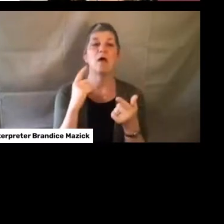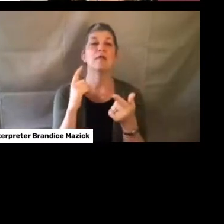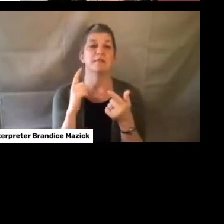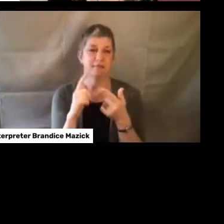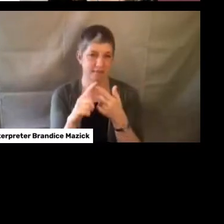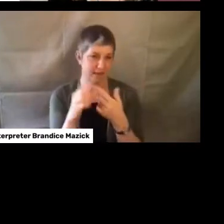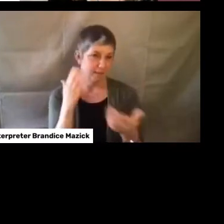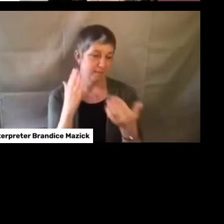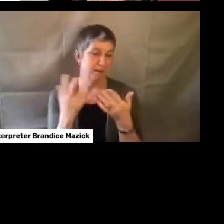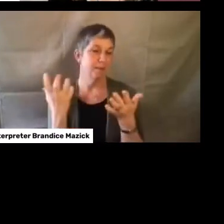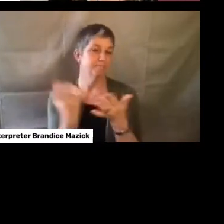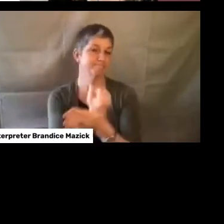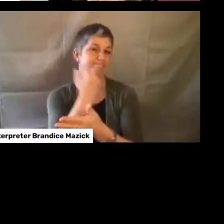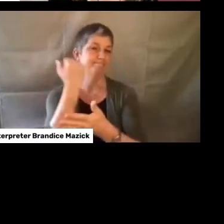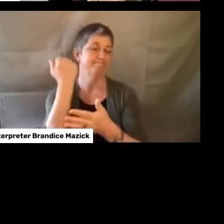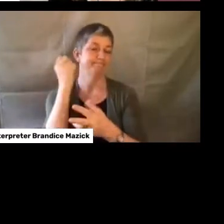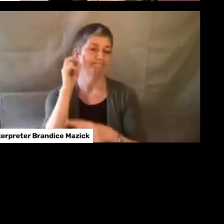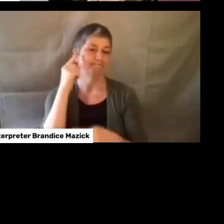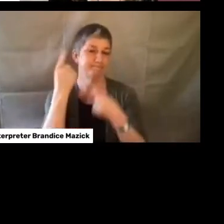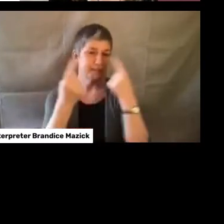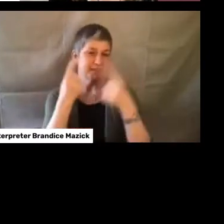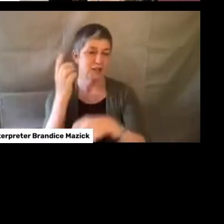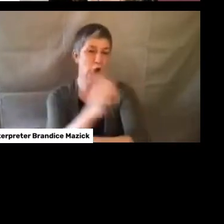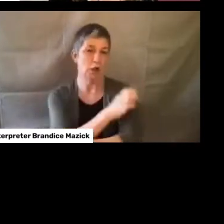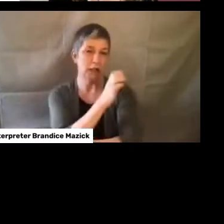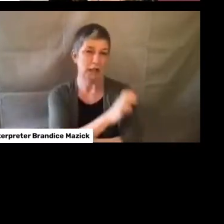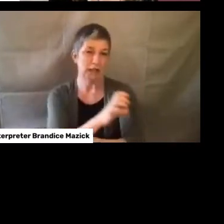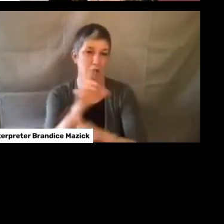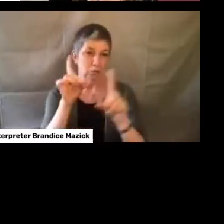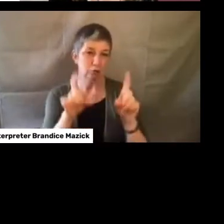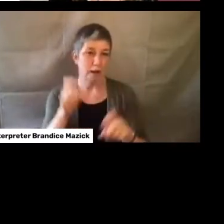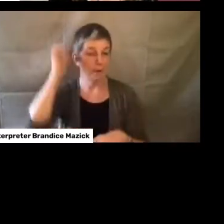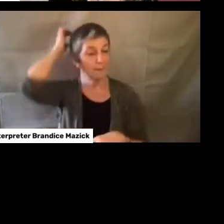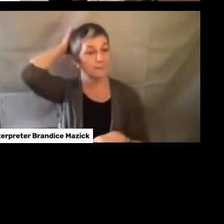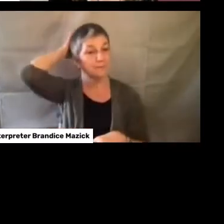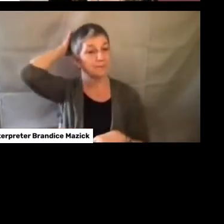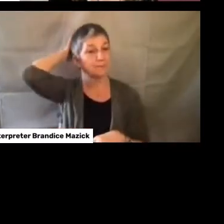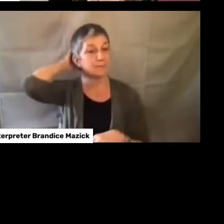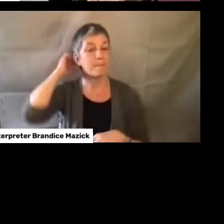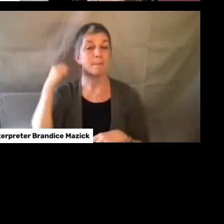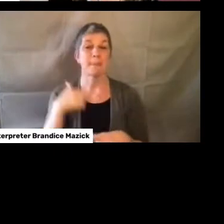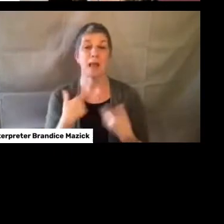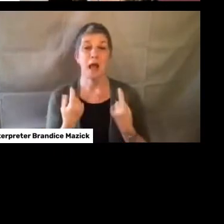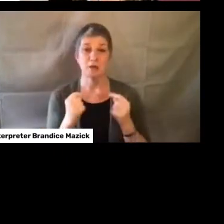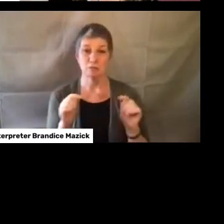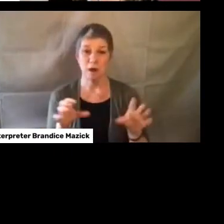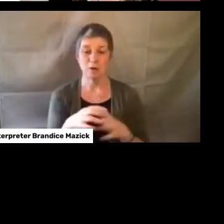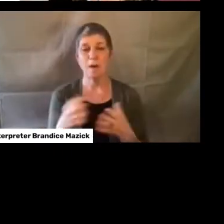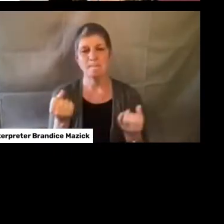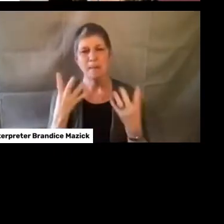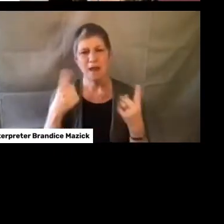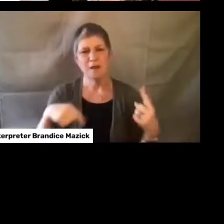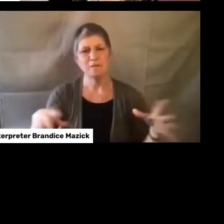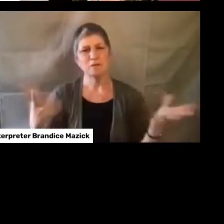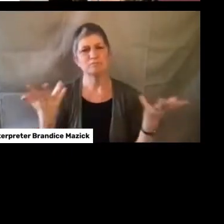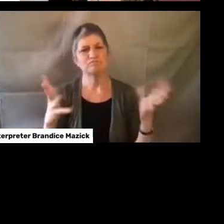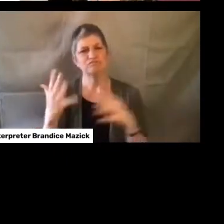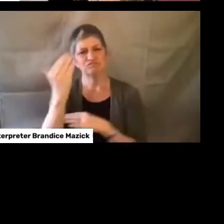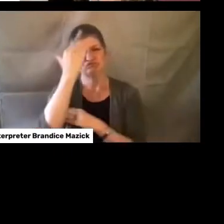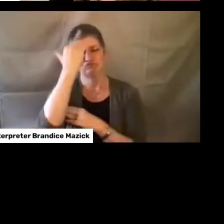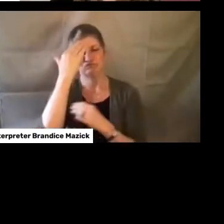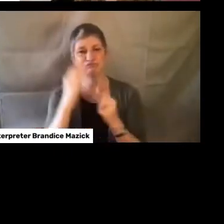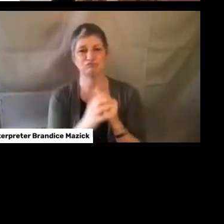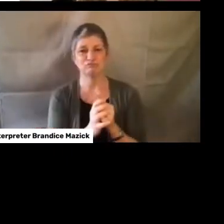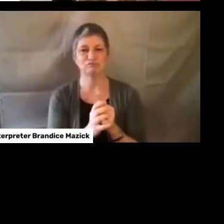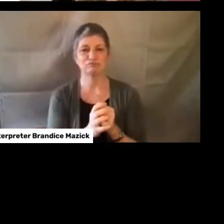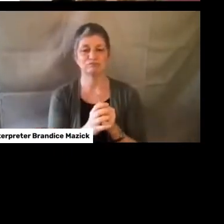may be the right time to look at a clinical trial. What I try to do, because as I'm sure many of you know, it doesn't take a day to go